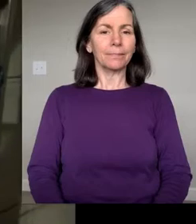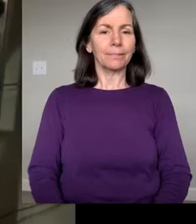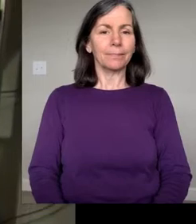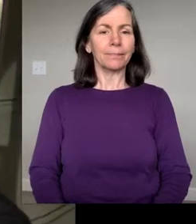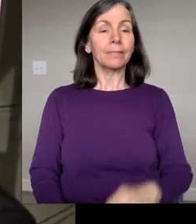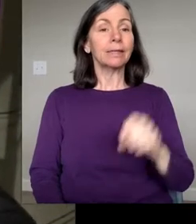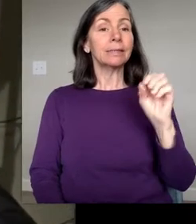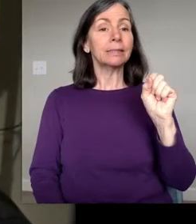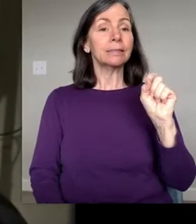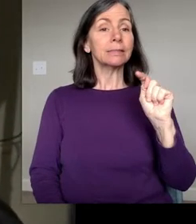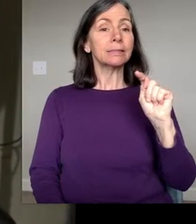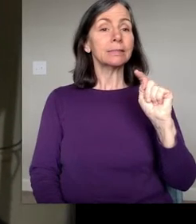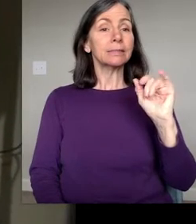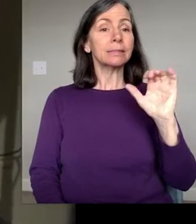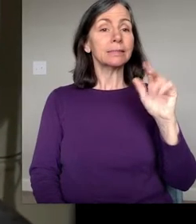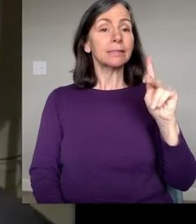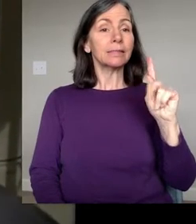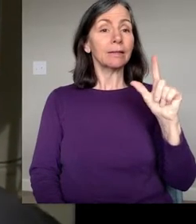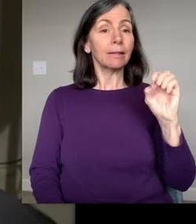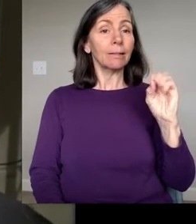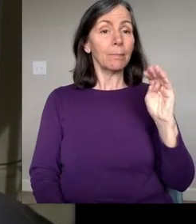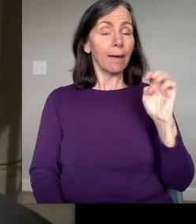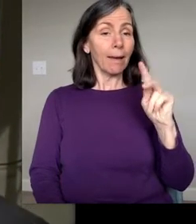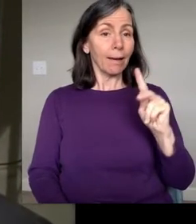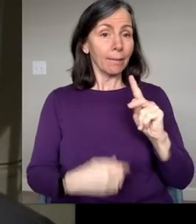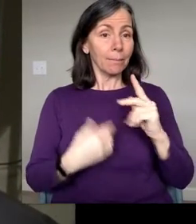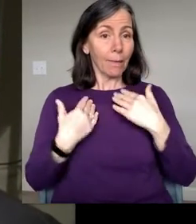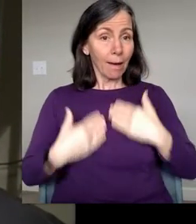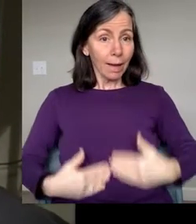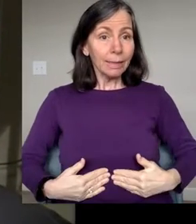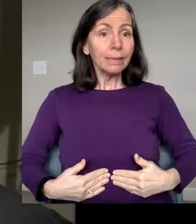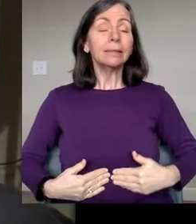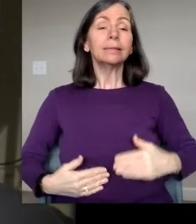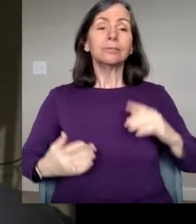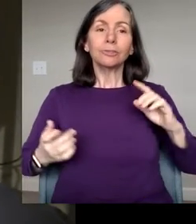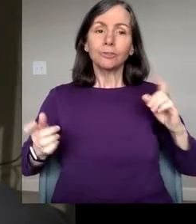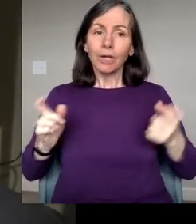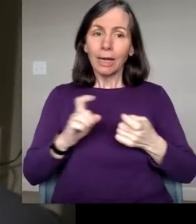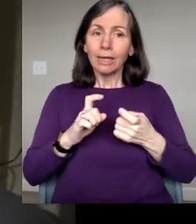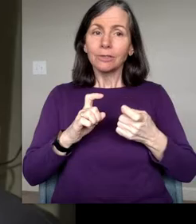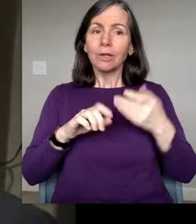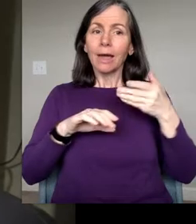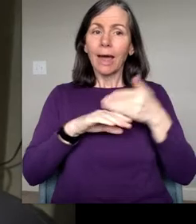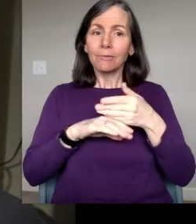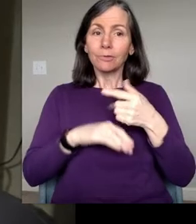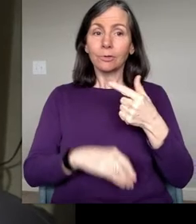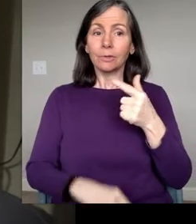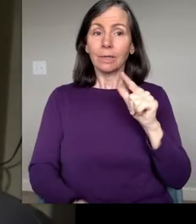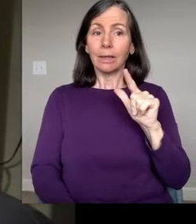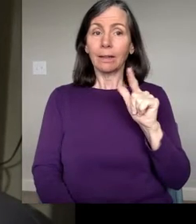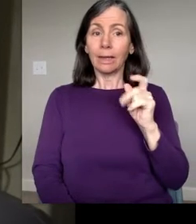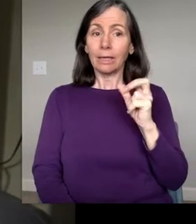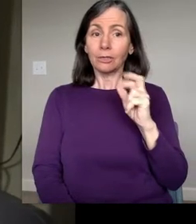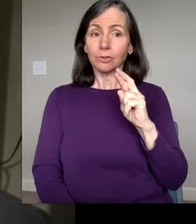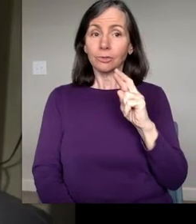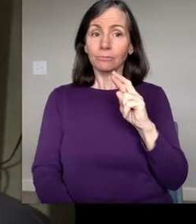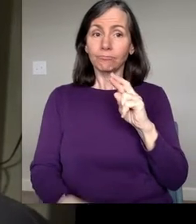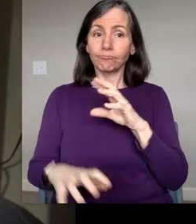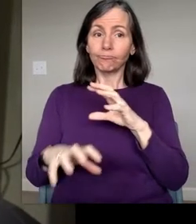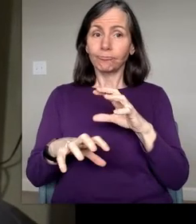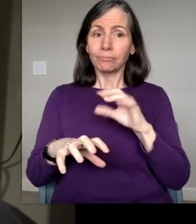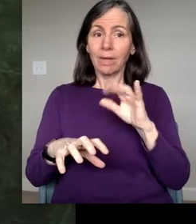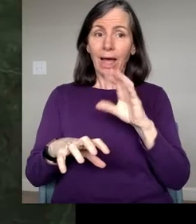Stickleback bodies changed in many ways as they adapted to life in post-glacial lakes. They got smaller, their coloring changed, and